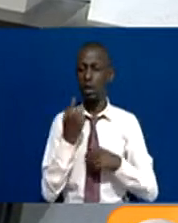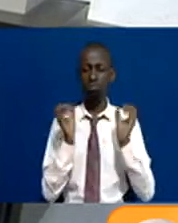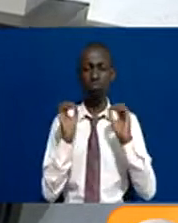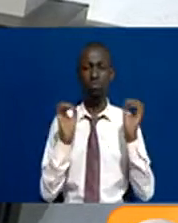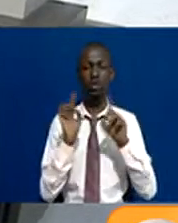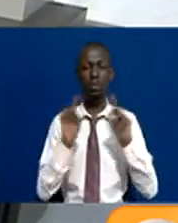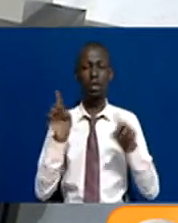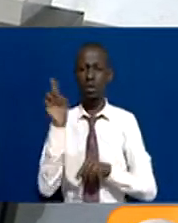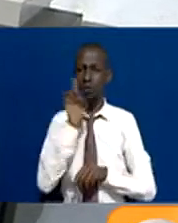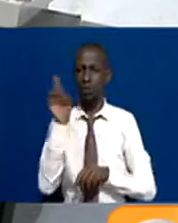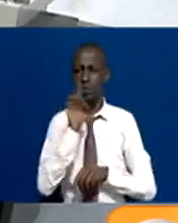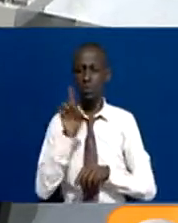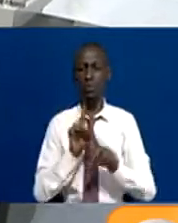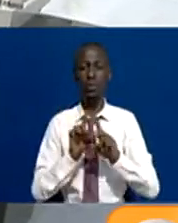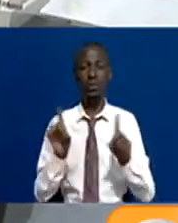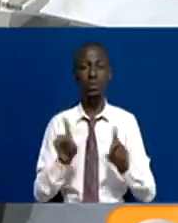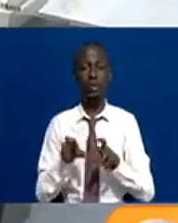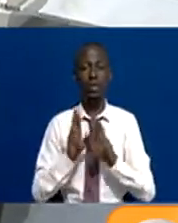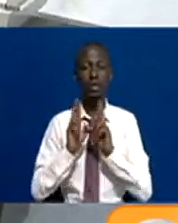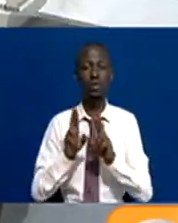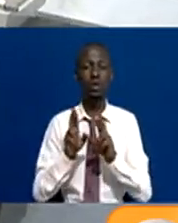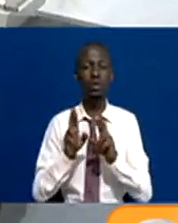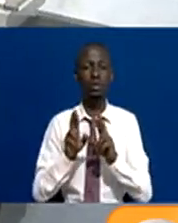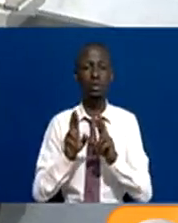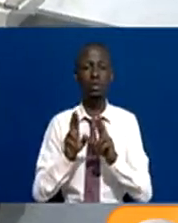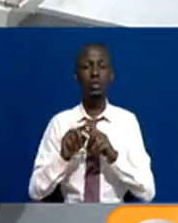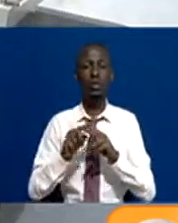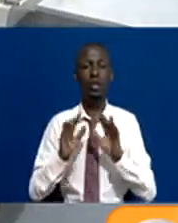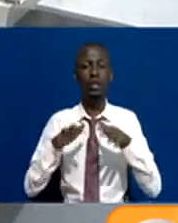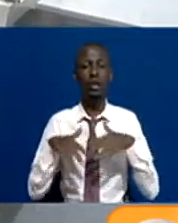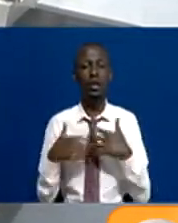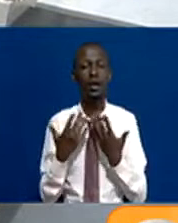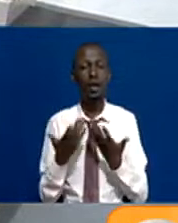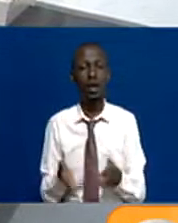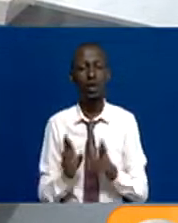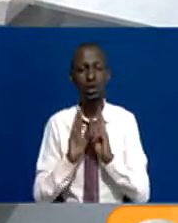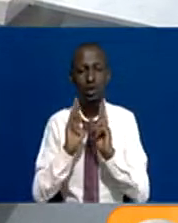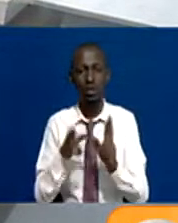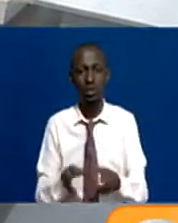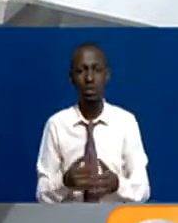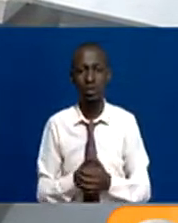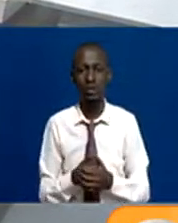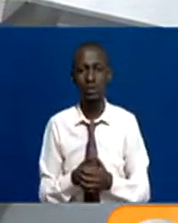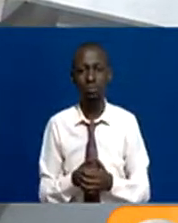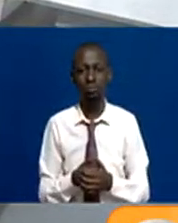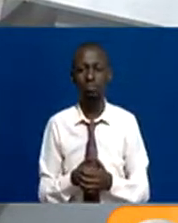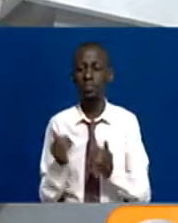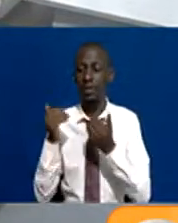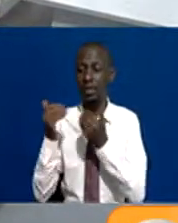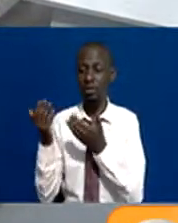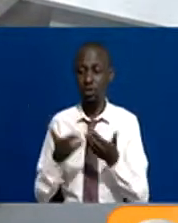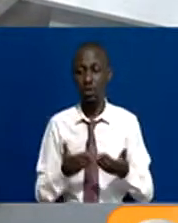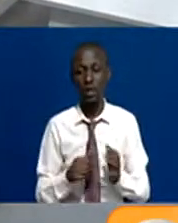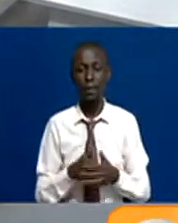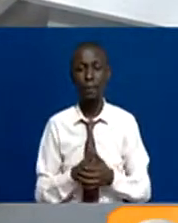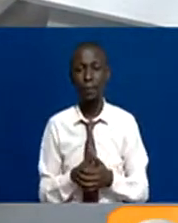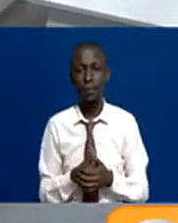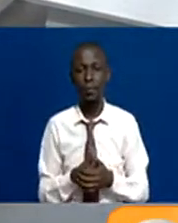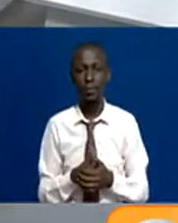when it comes to reporting, where does one even begin? Okay, so thank you for having me here.